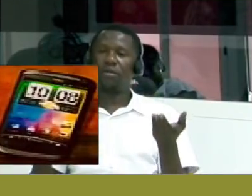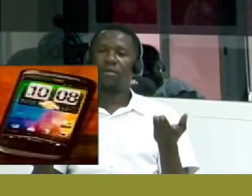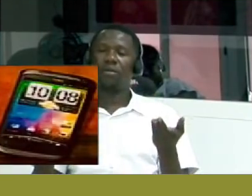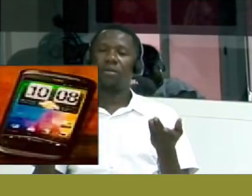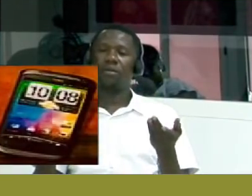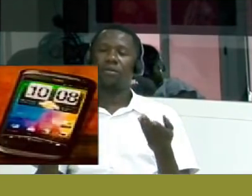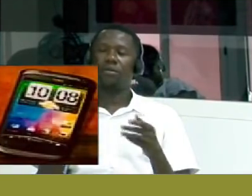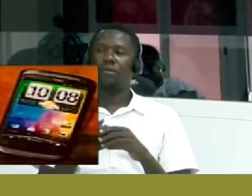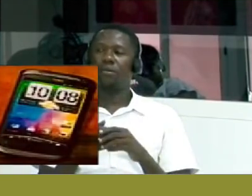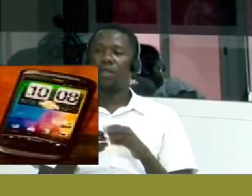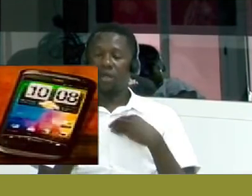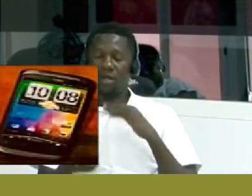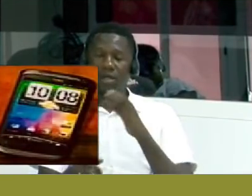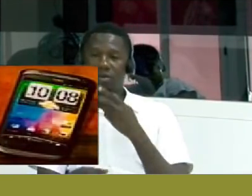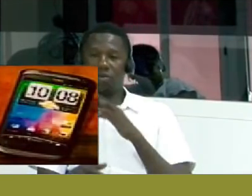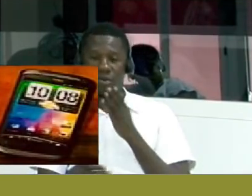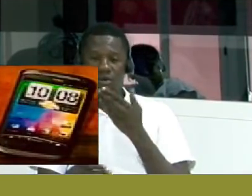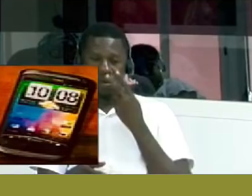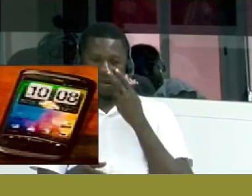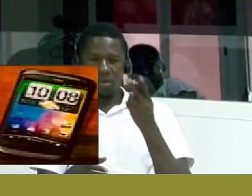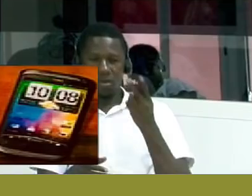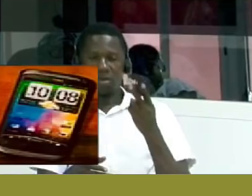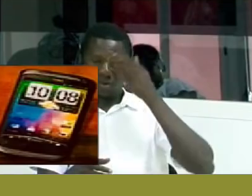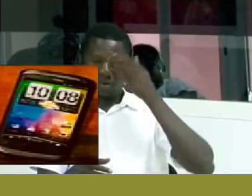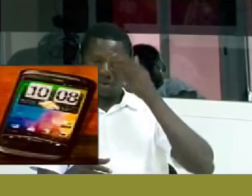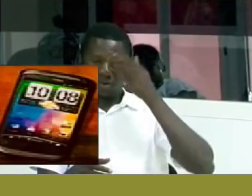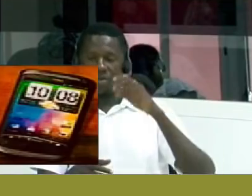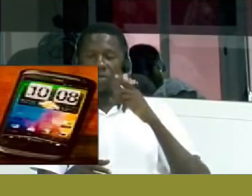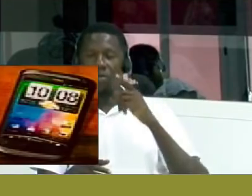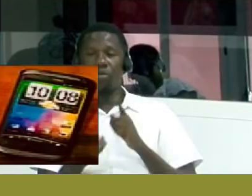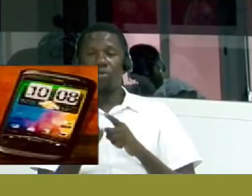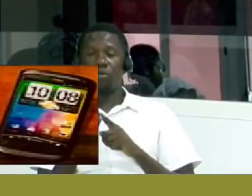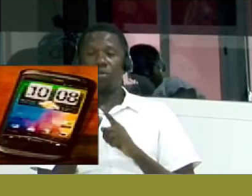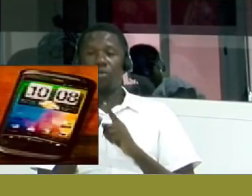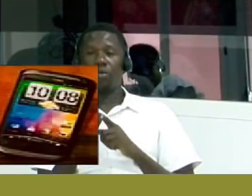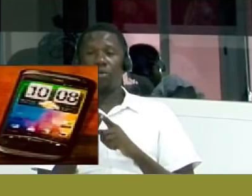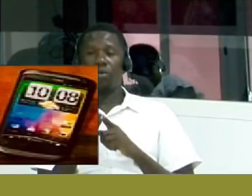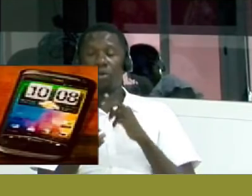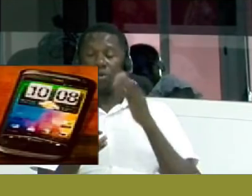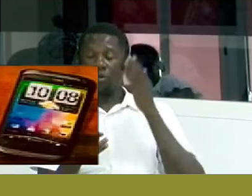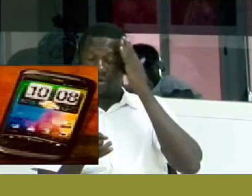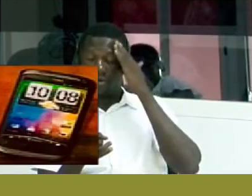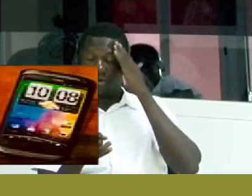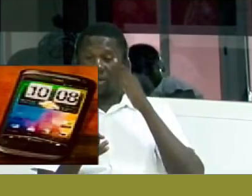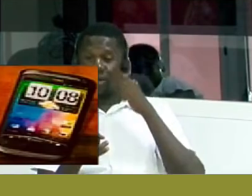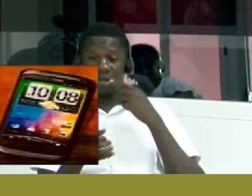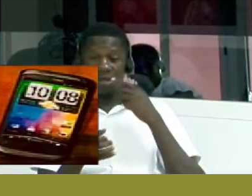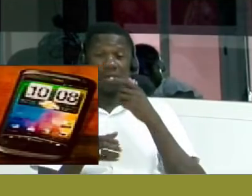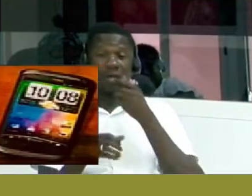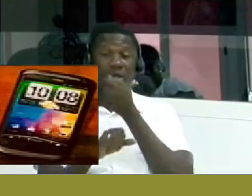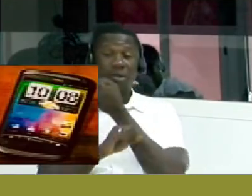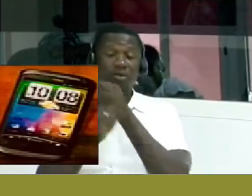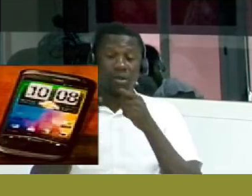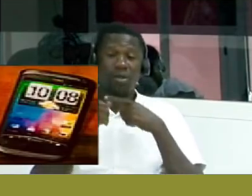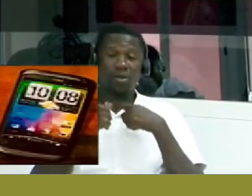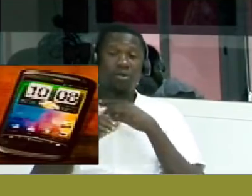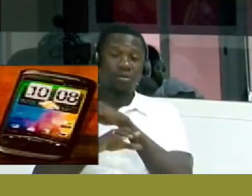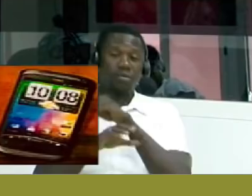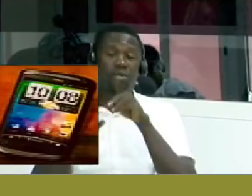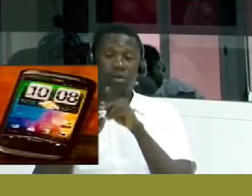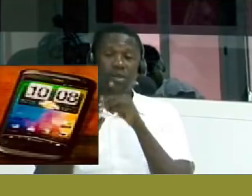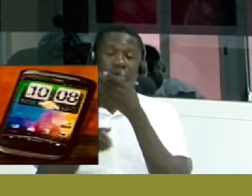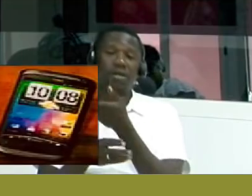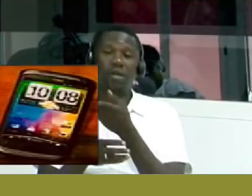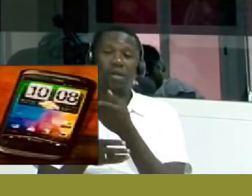indifference. I can see where you are coming from, Commissioner. Yes. But knowing the system that was in place,